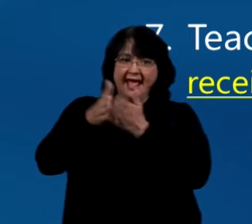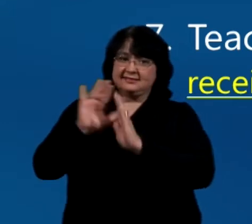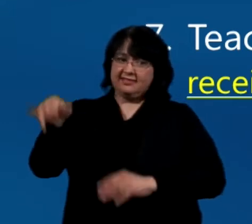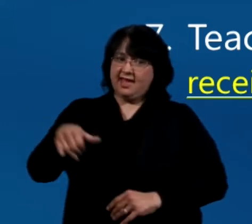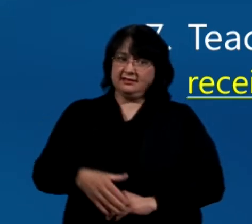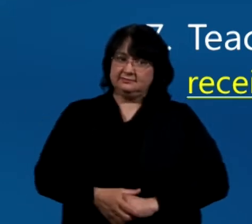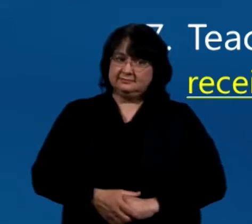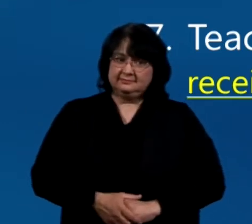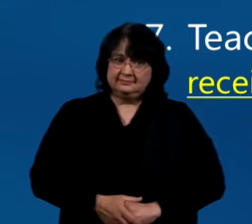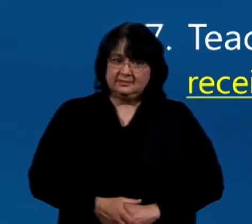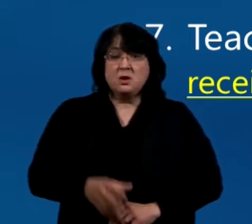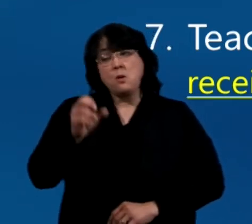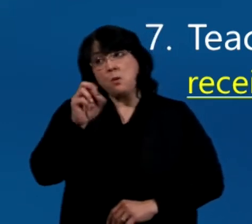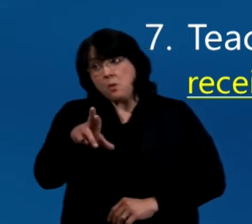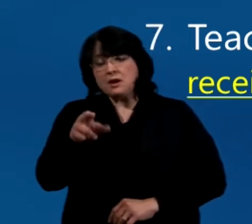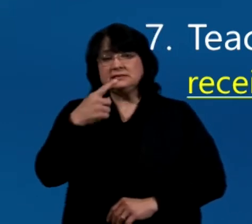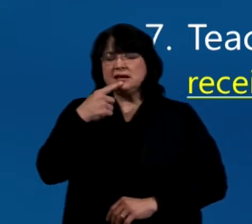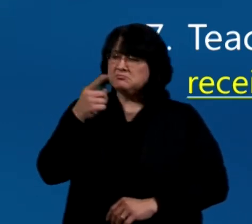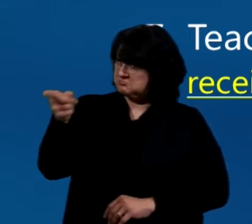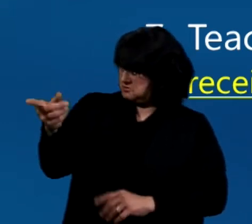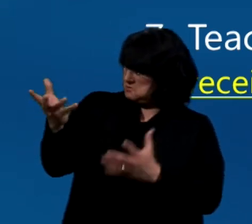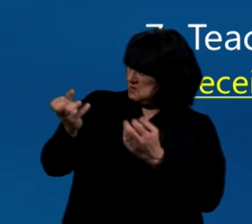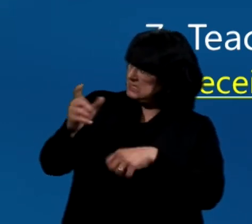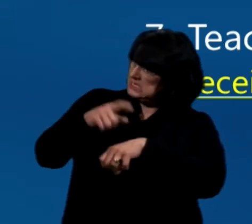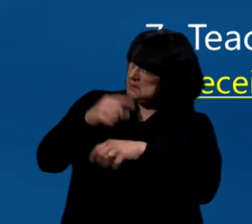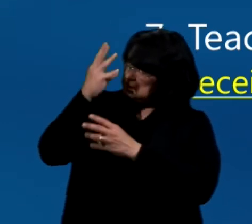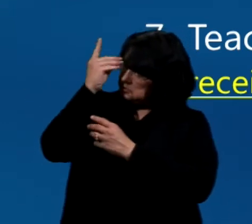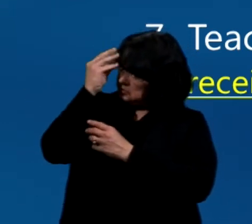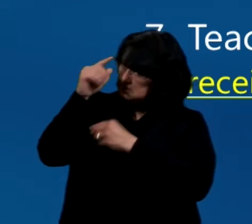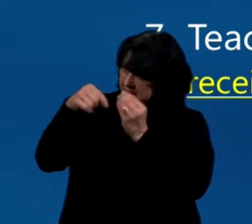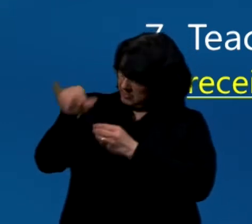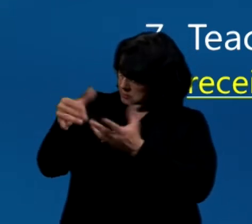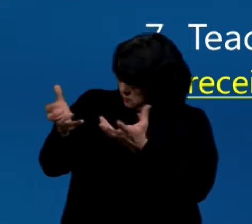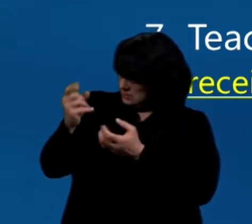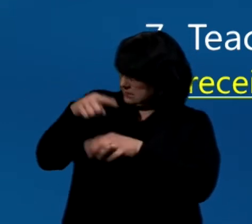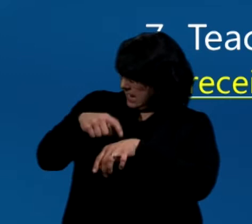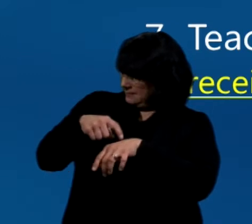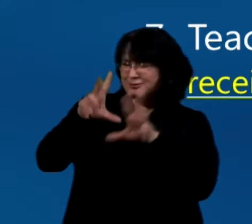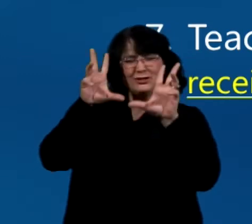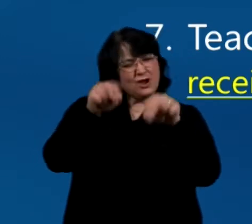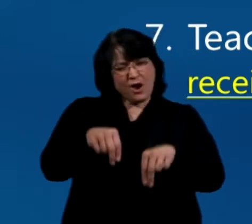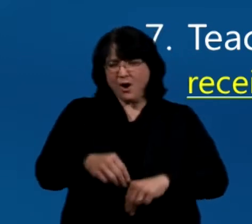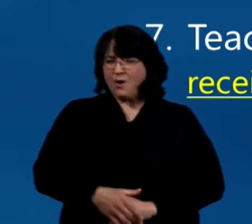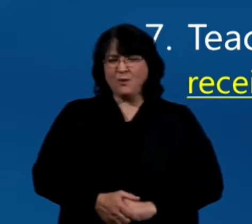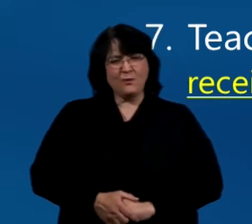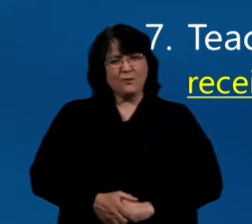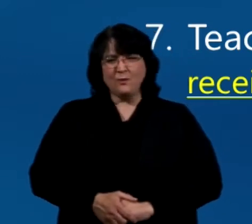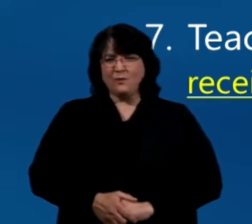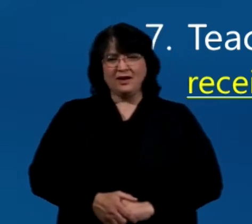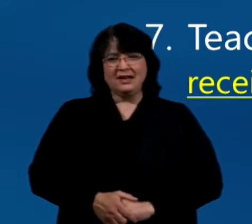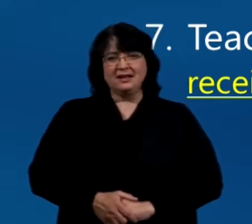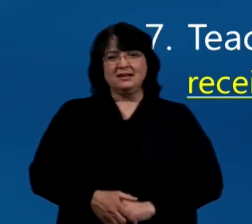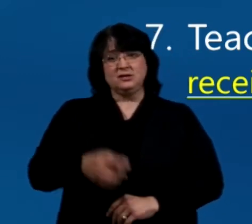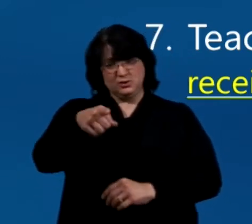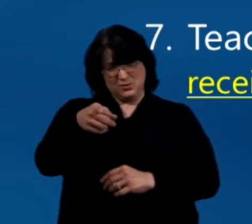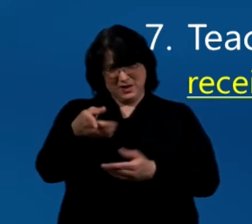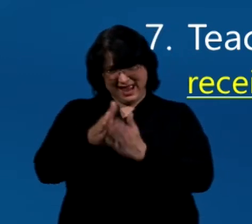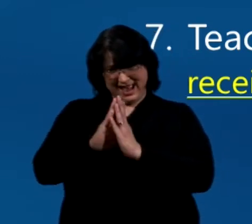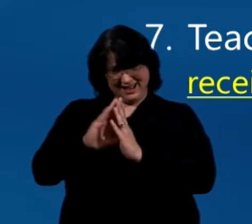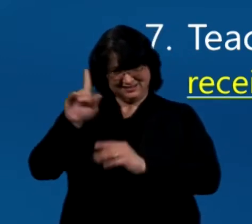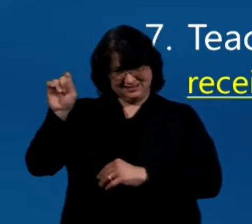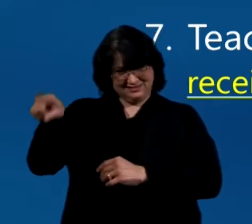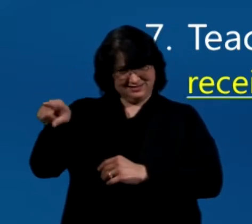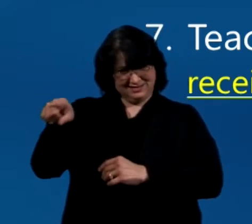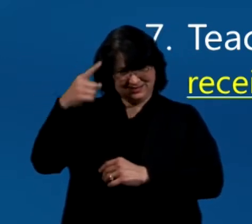Or would you like to take some time to think about that? No. Those are questions you don't